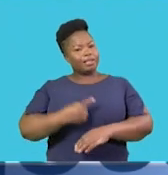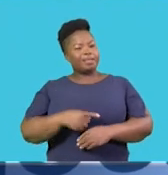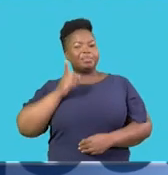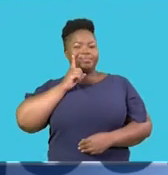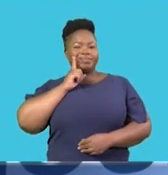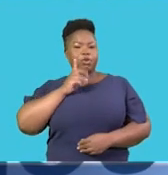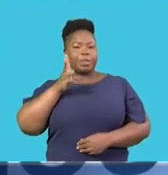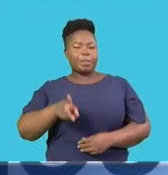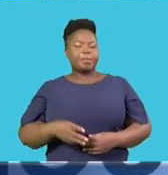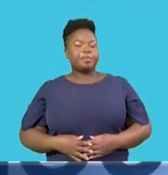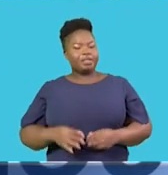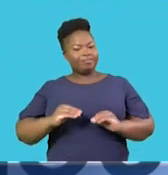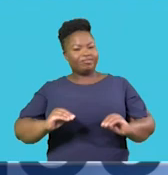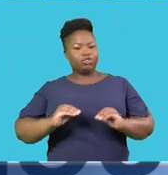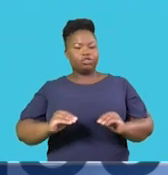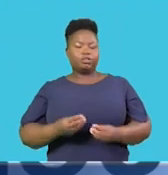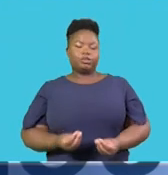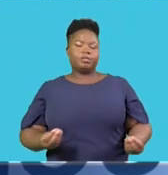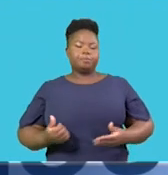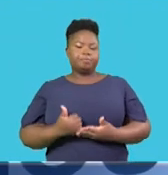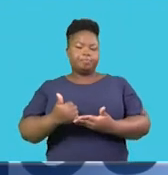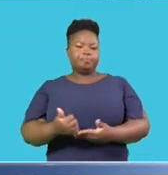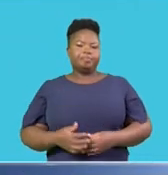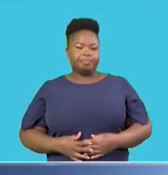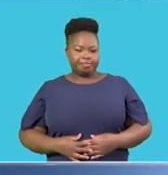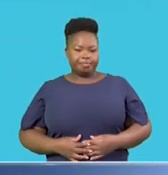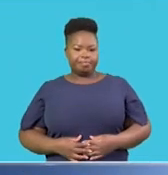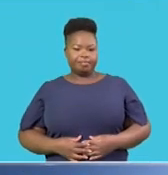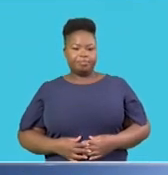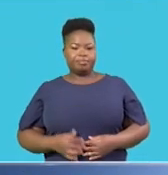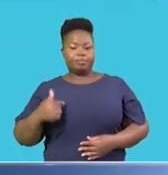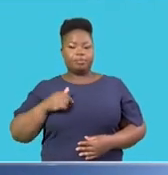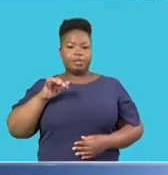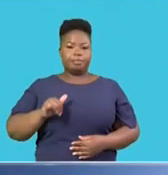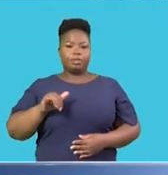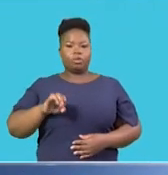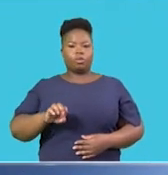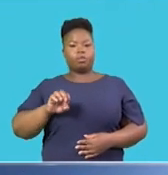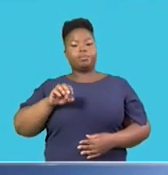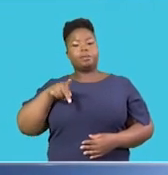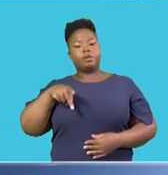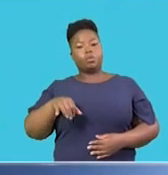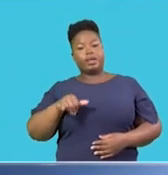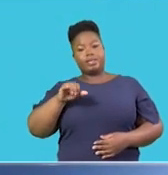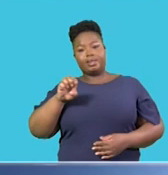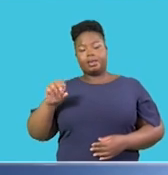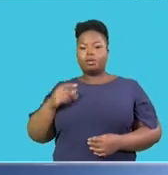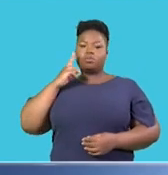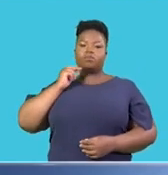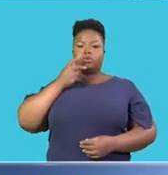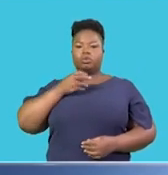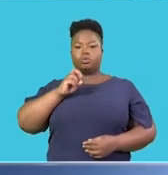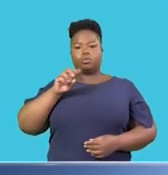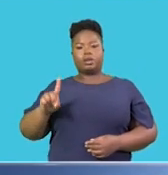baba ke le teacher then ke khona bula le bana ke khona ba assista wherever can. I was a PYEI November 2021 until